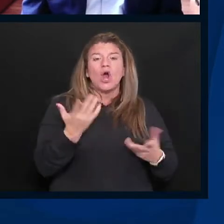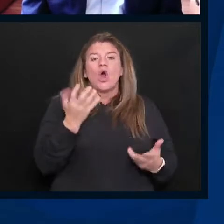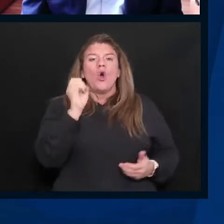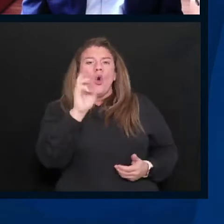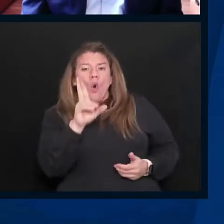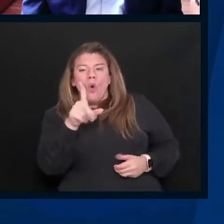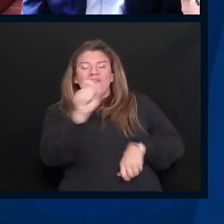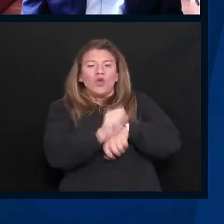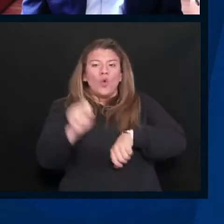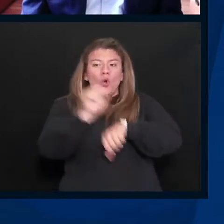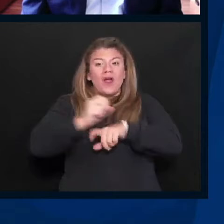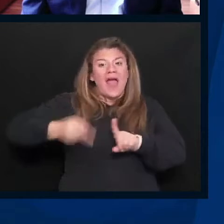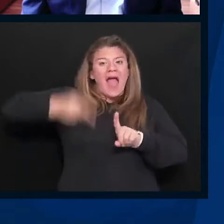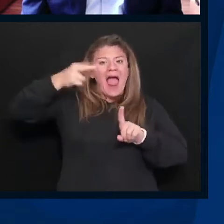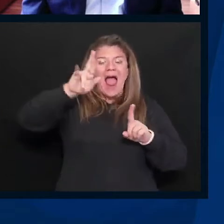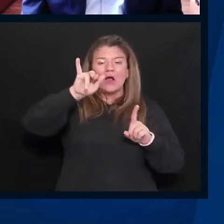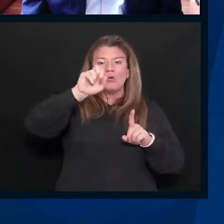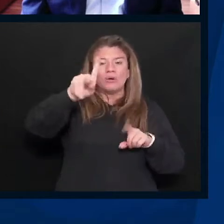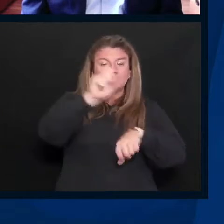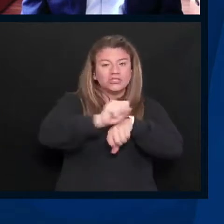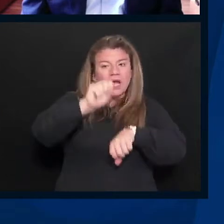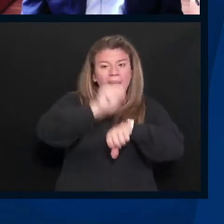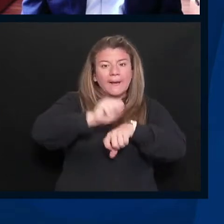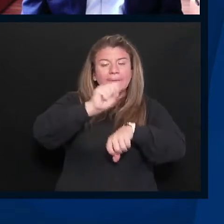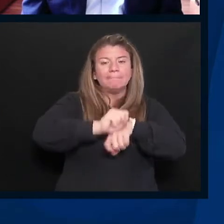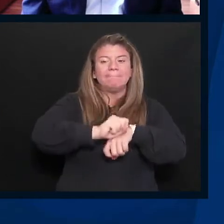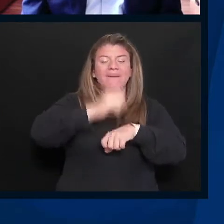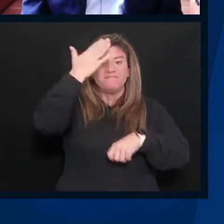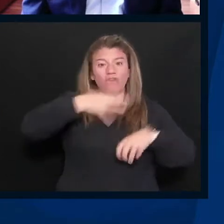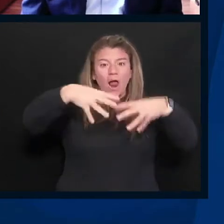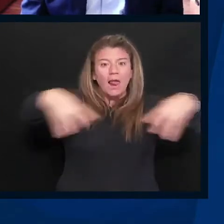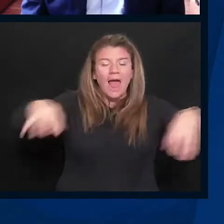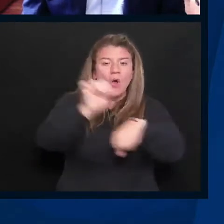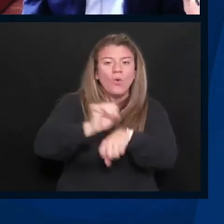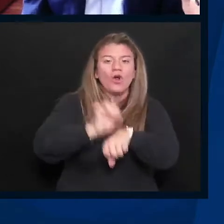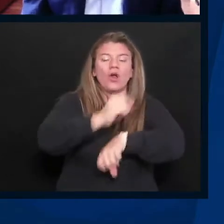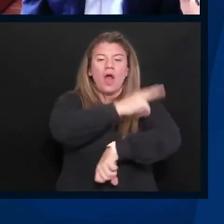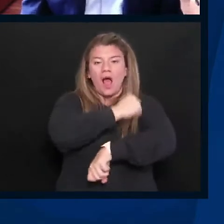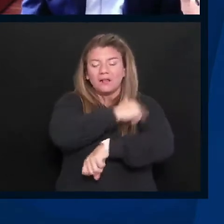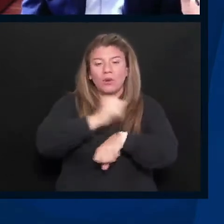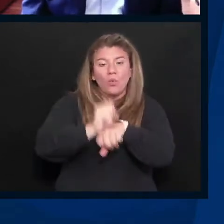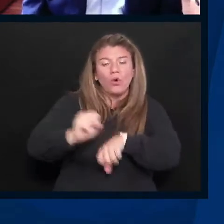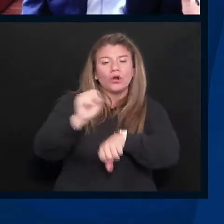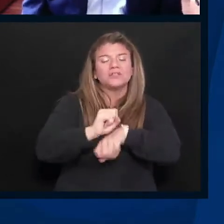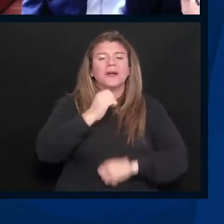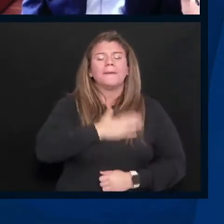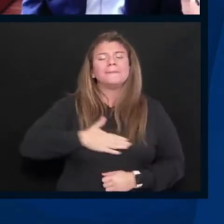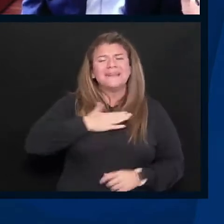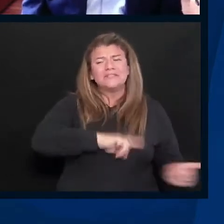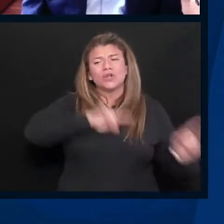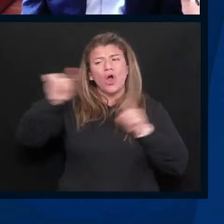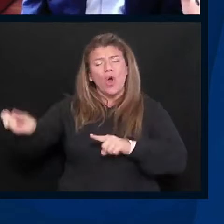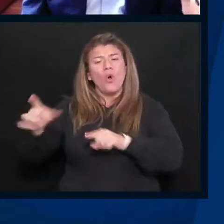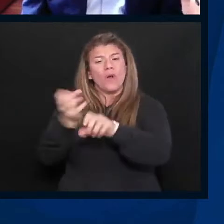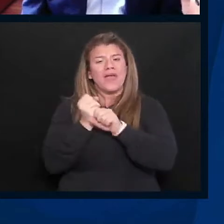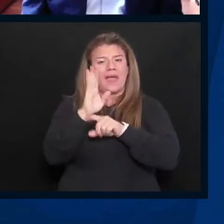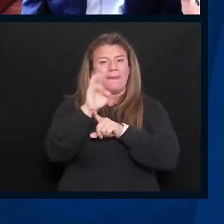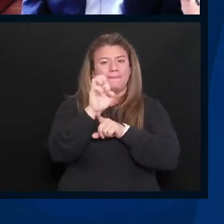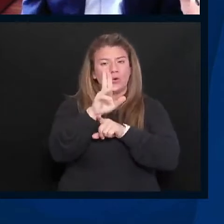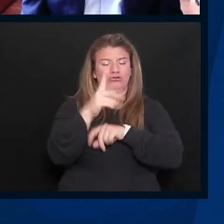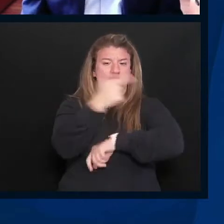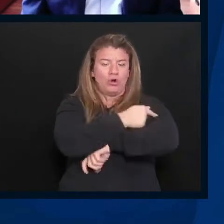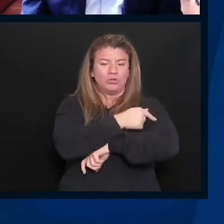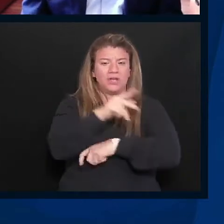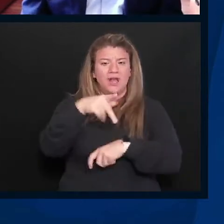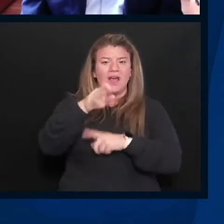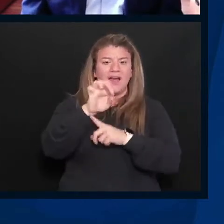work in high-risk industries, frontline workers, hospital workers. So please go to get your booster dose of the